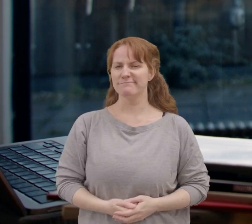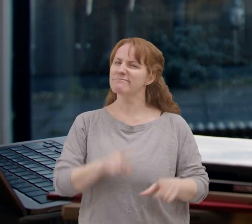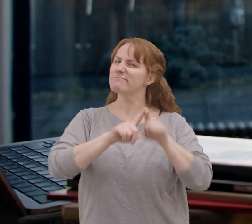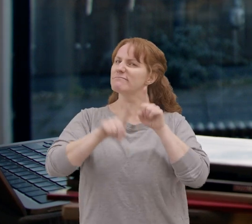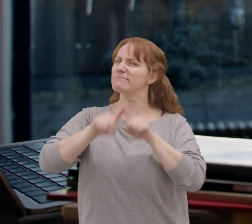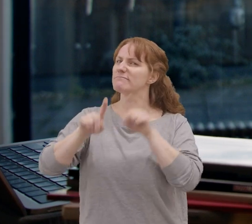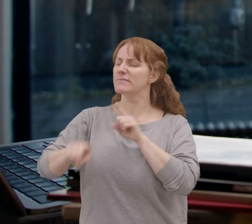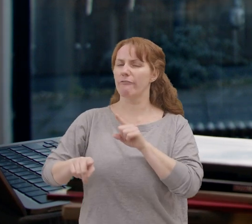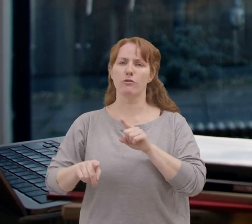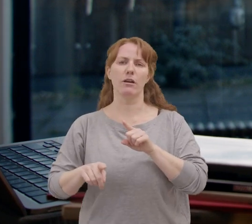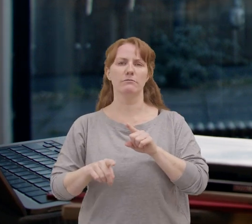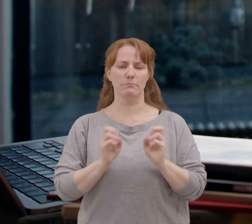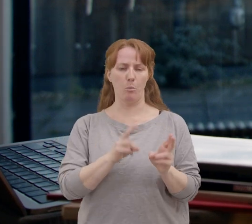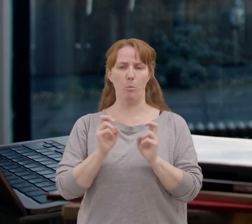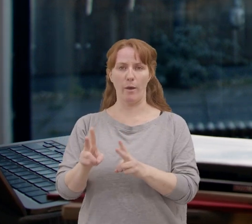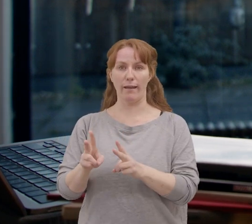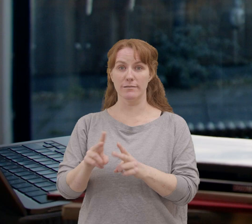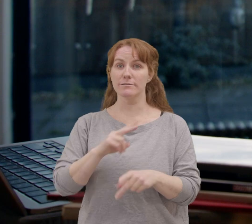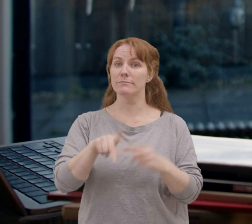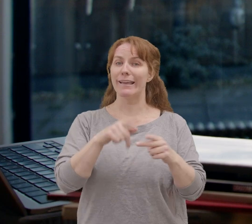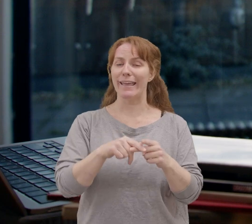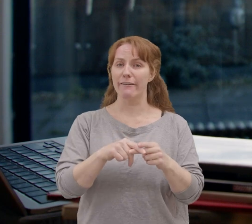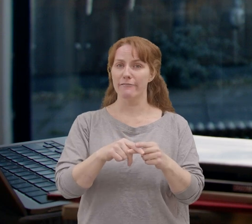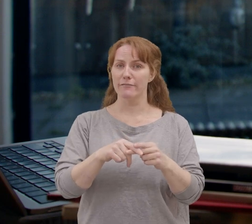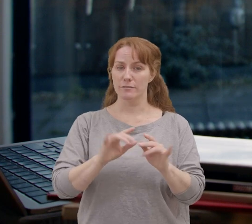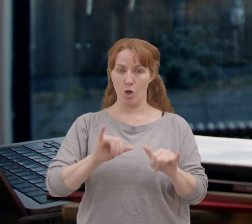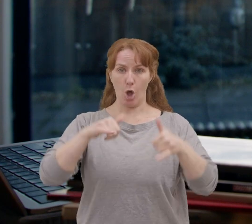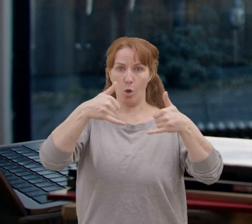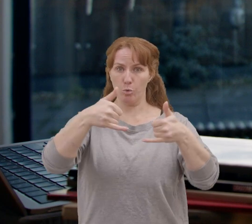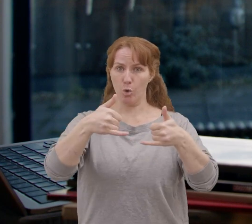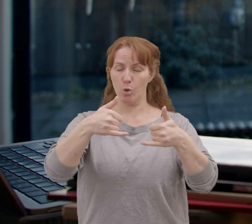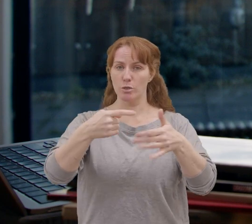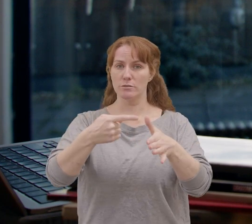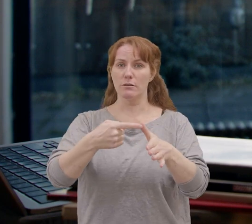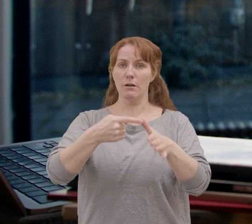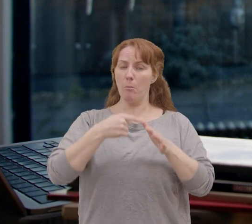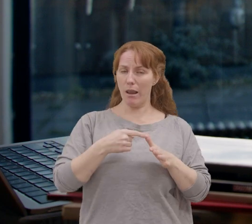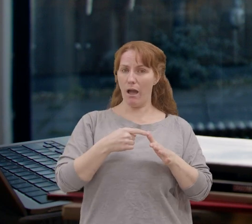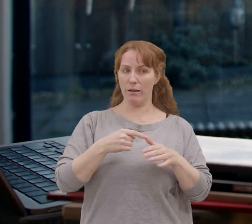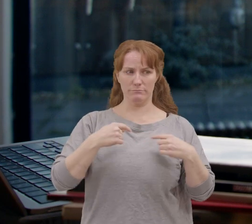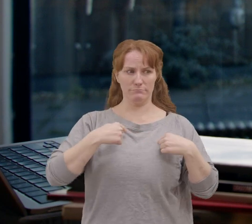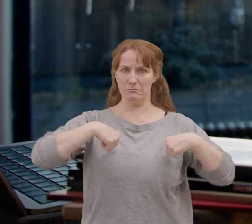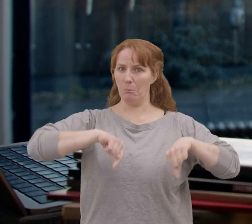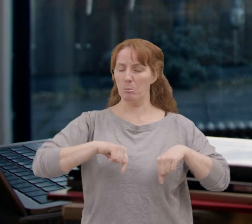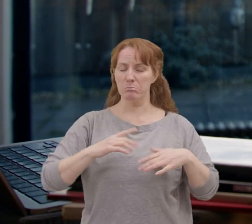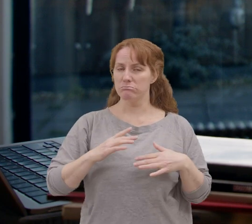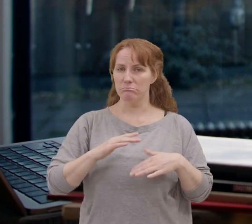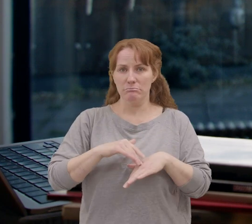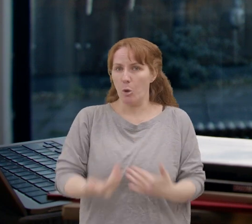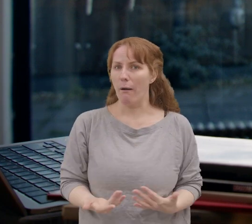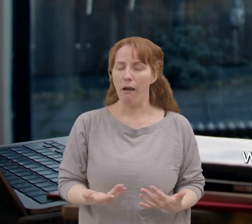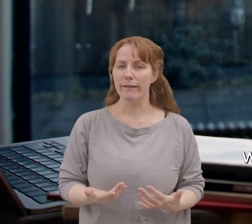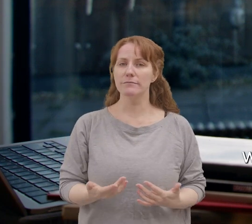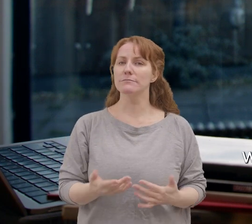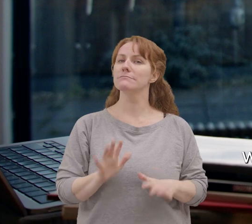So there's different ways. If you are entering your play for the Royal Court Young Playwrights Award, we don't really mind, just as long as